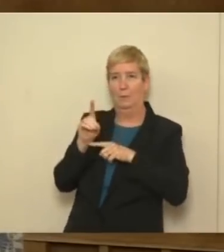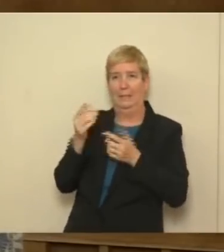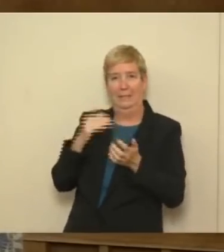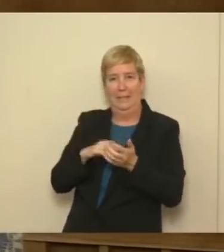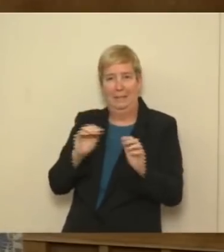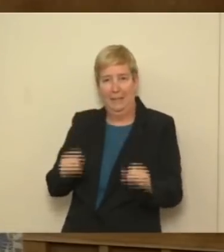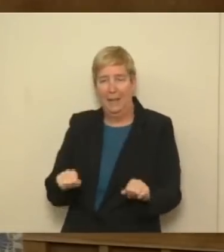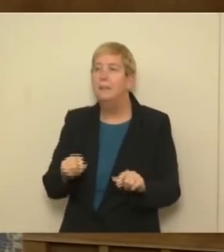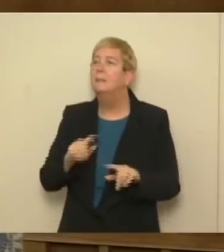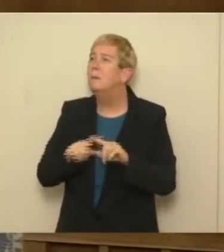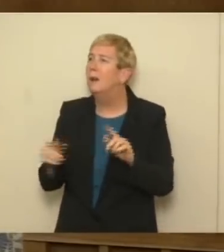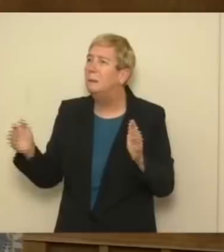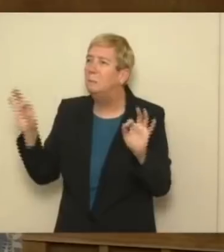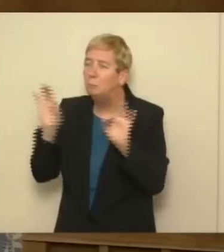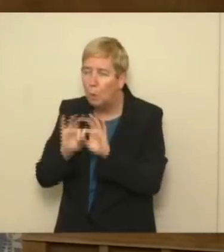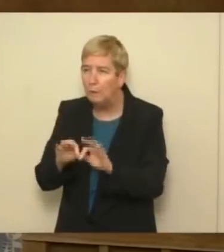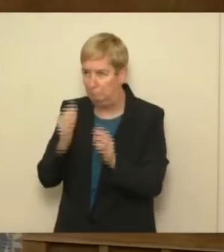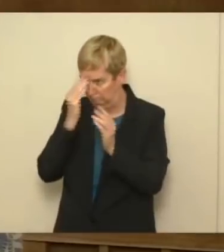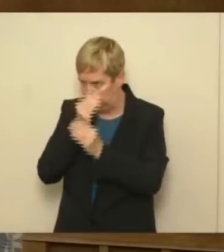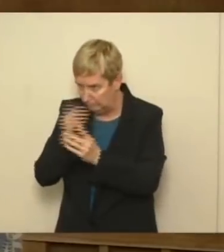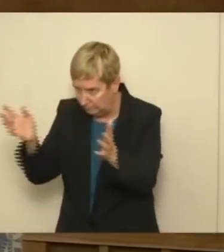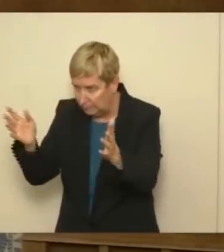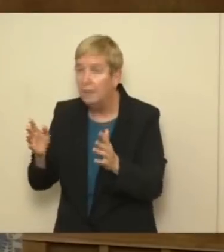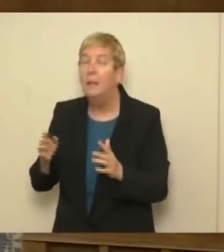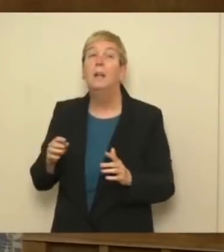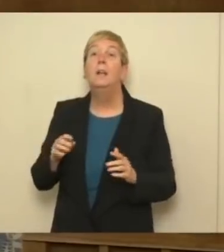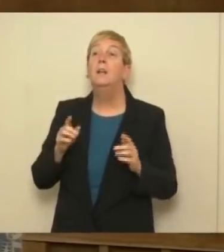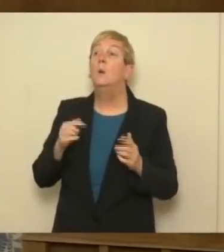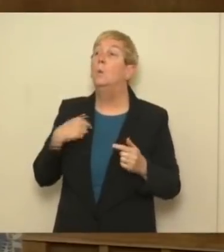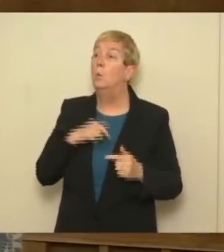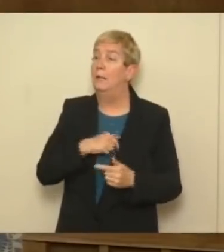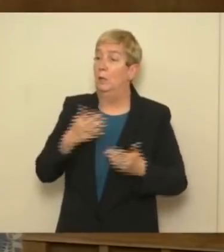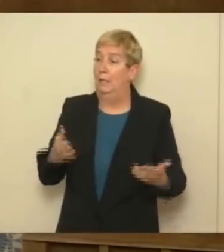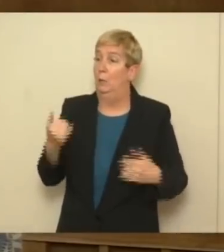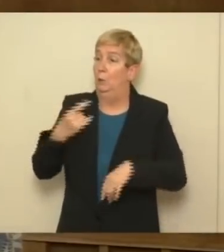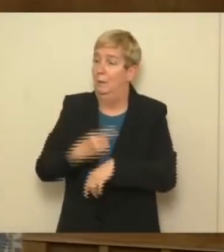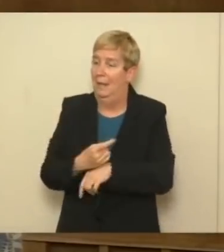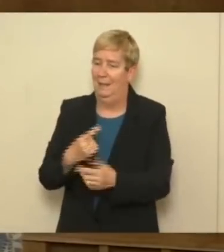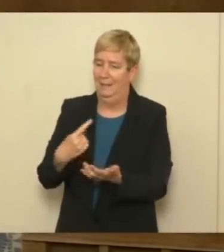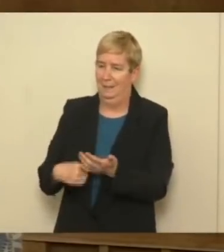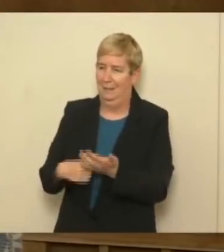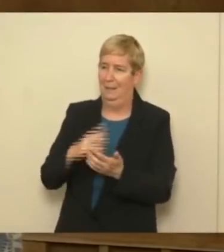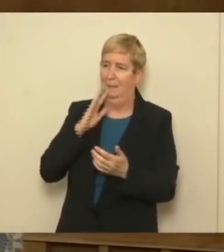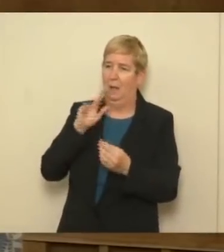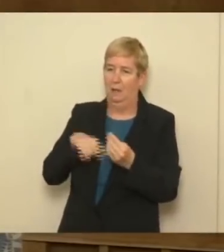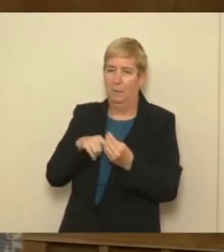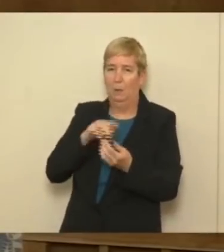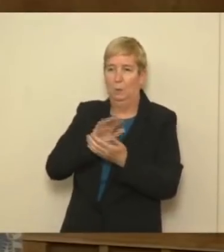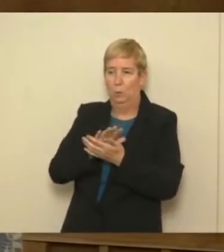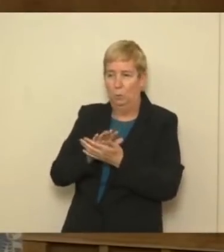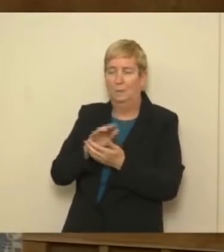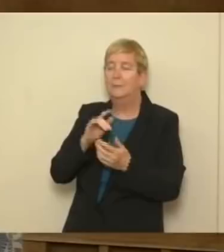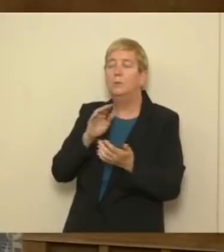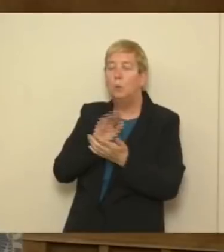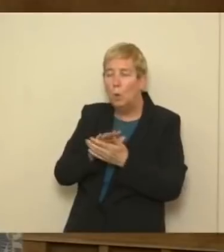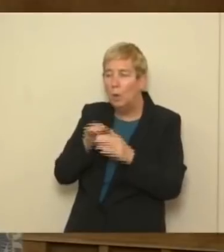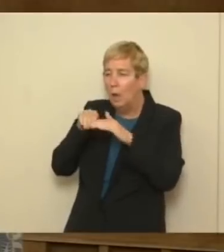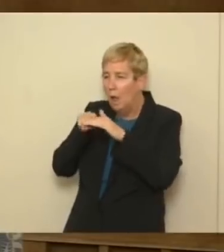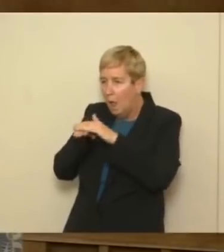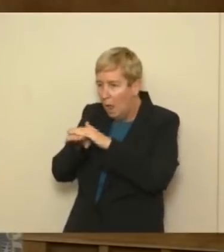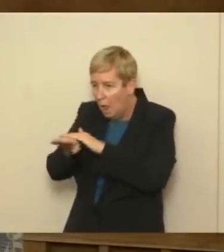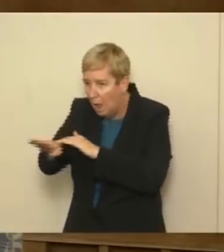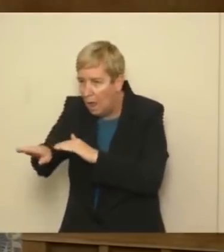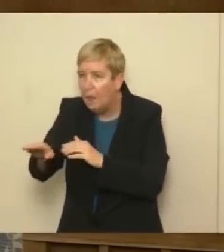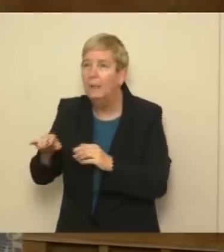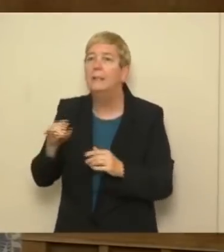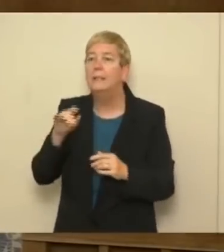state of New Mexico. We're at this point today to talk about students reentering in the school setting because of the work that you